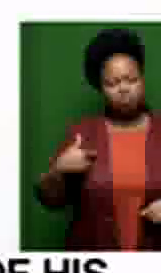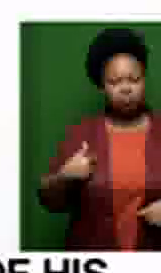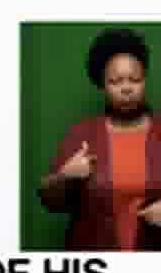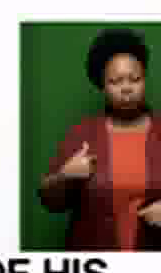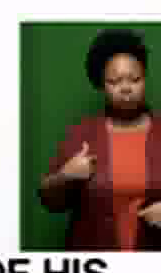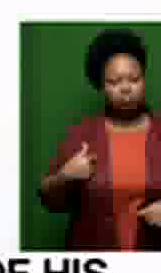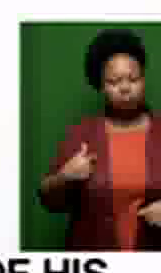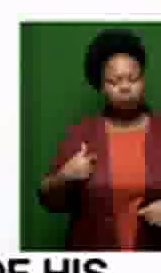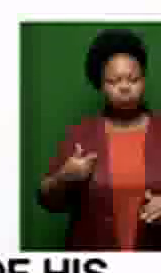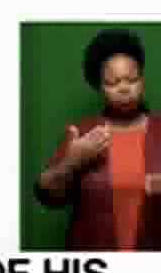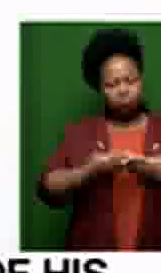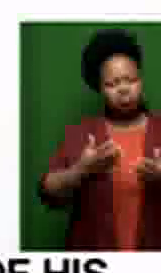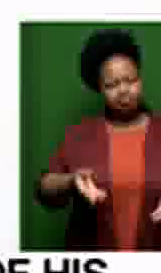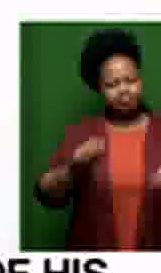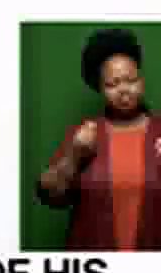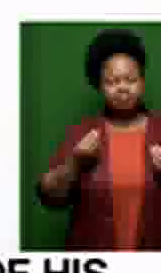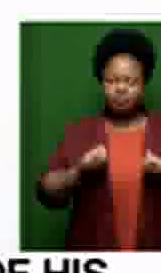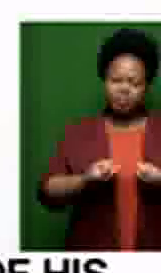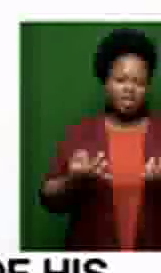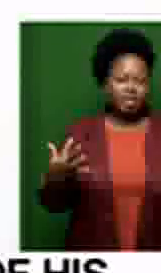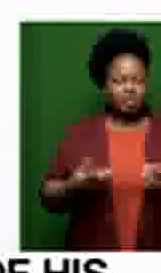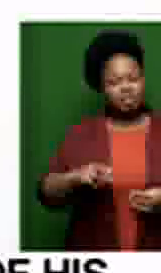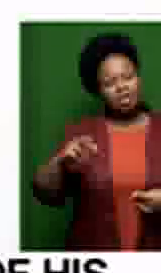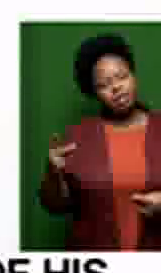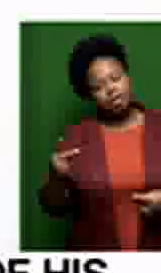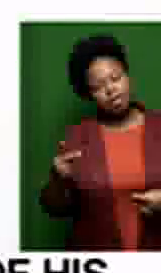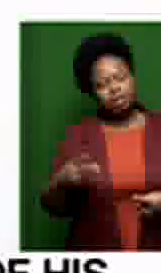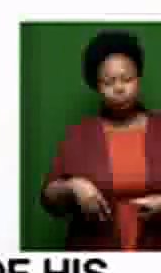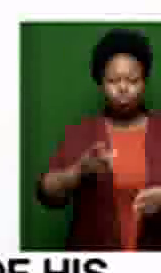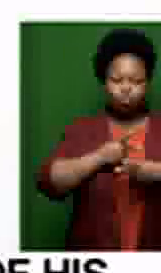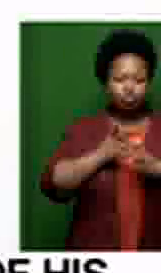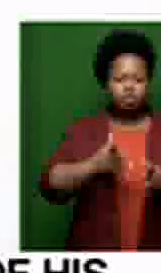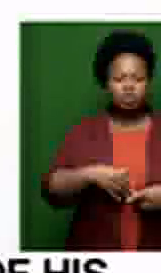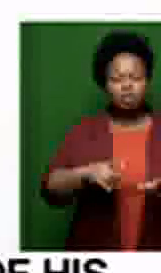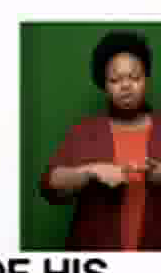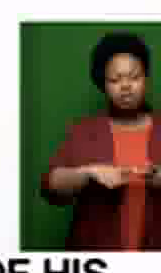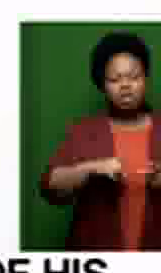to discover a whole lot of other instrumentals and producers such